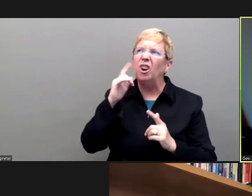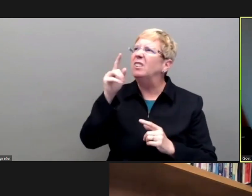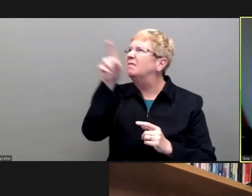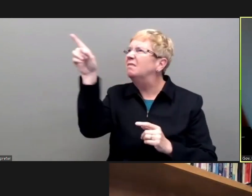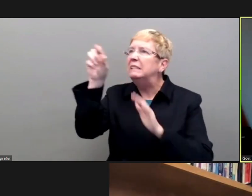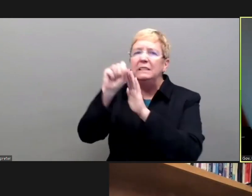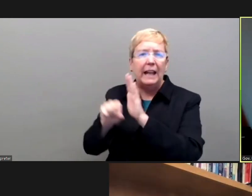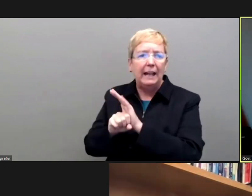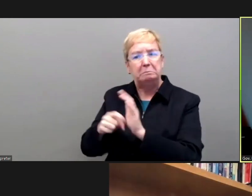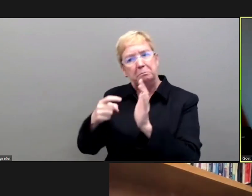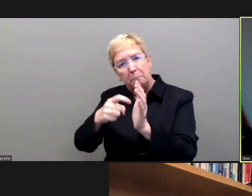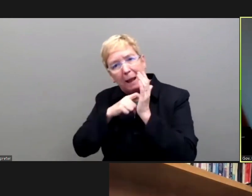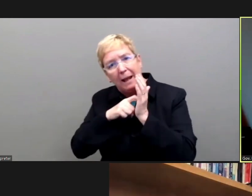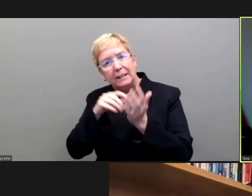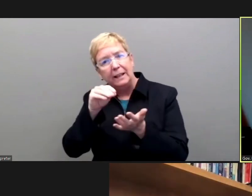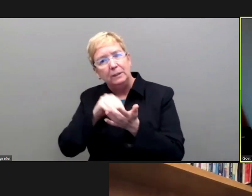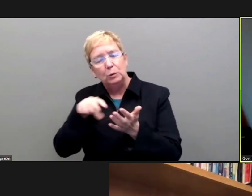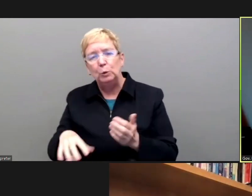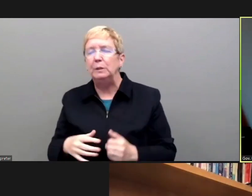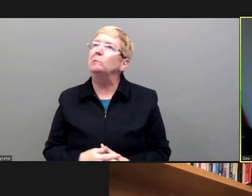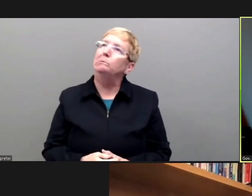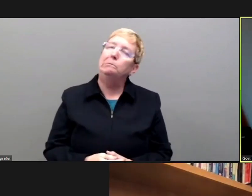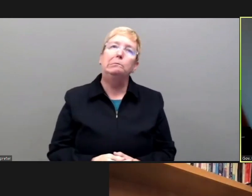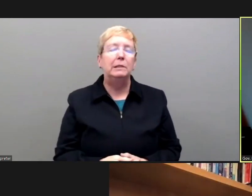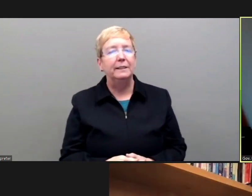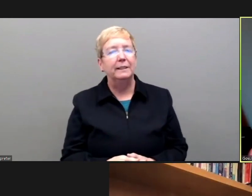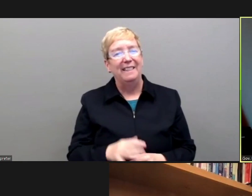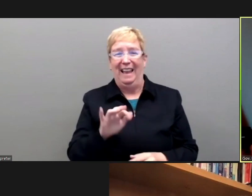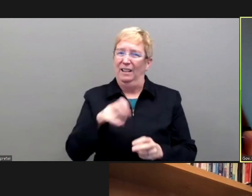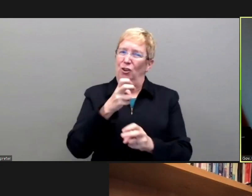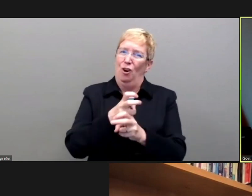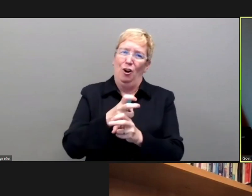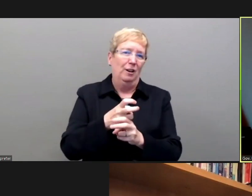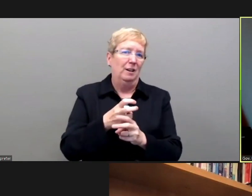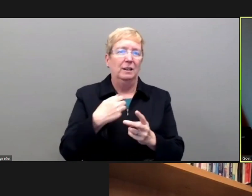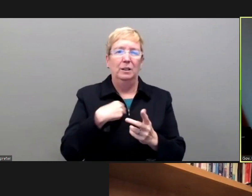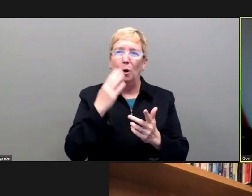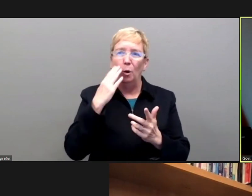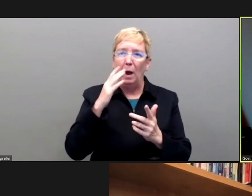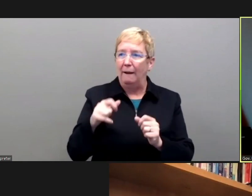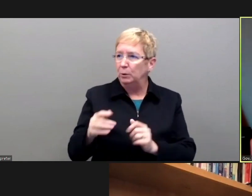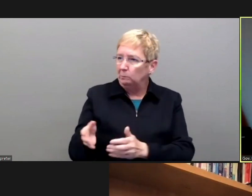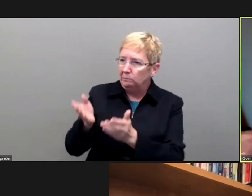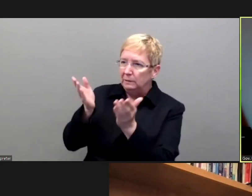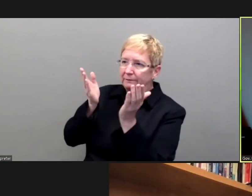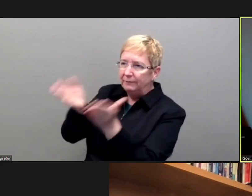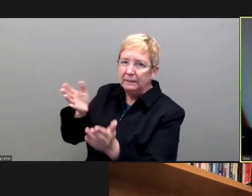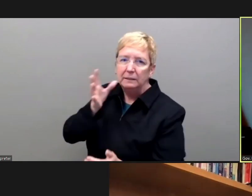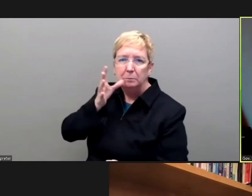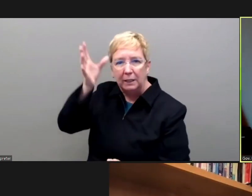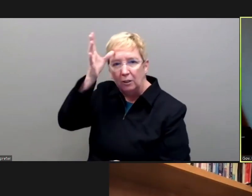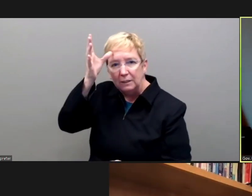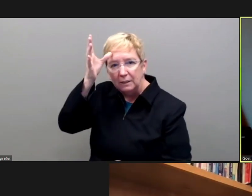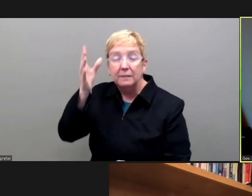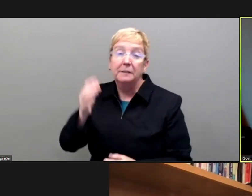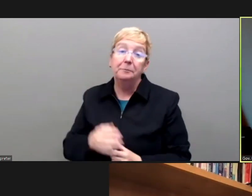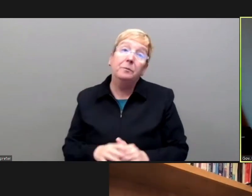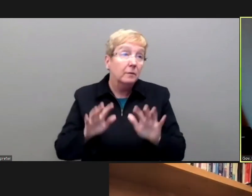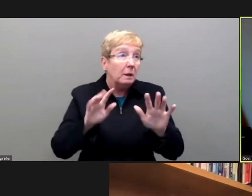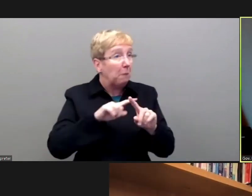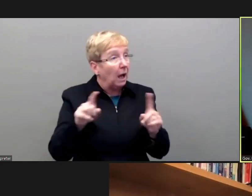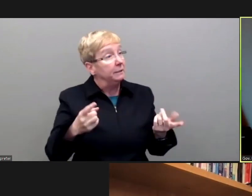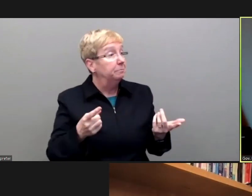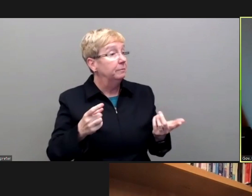tough issue for us to get in front of parents on that issue. But as you know, states do have mandatory